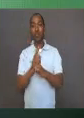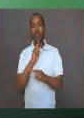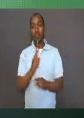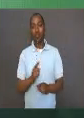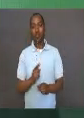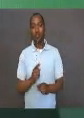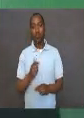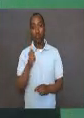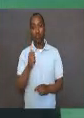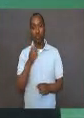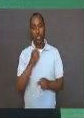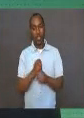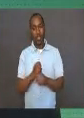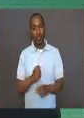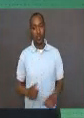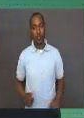Well done.